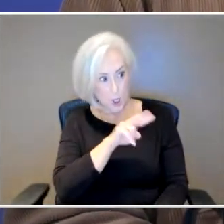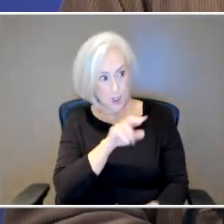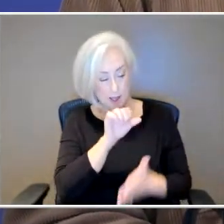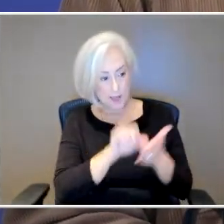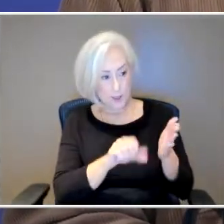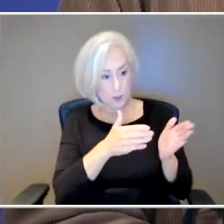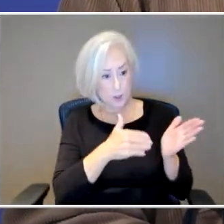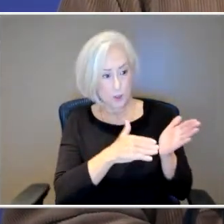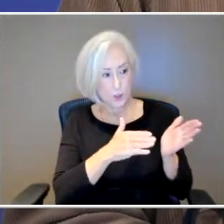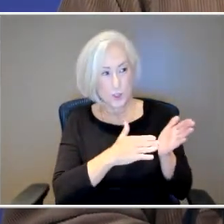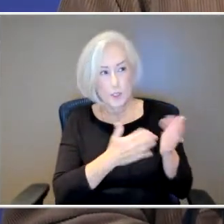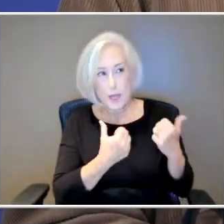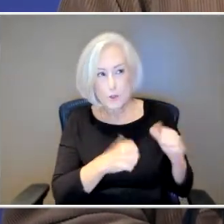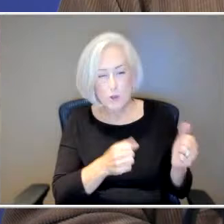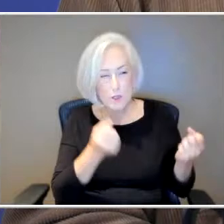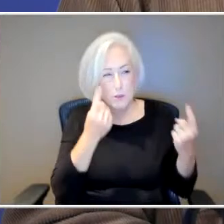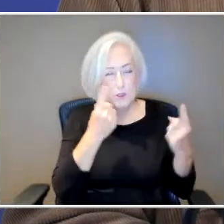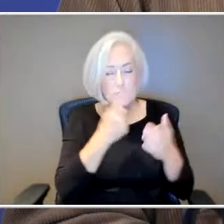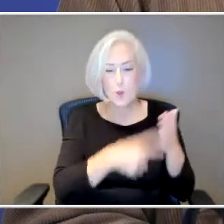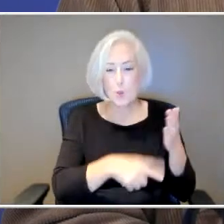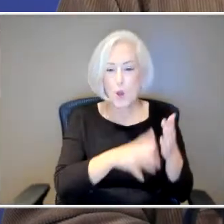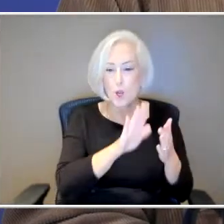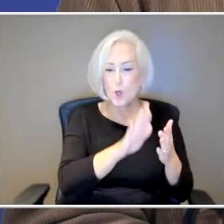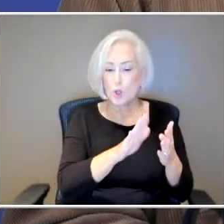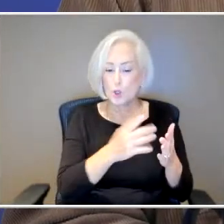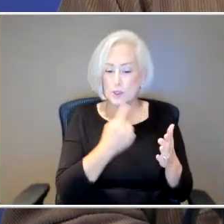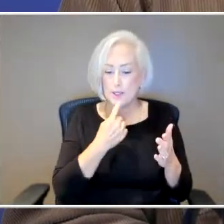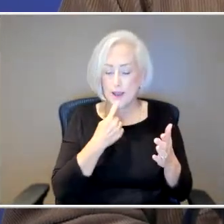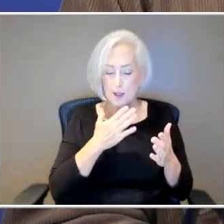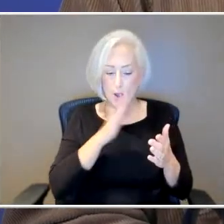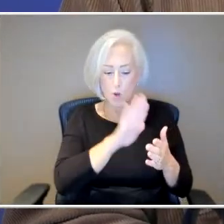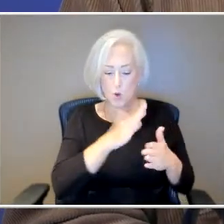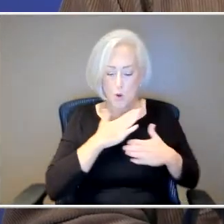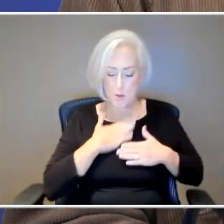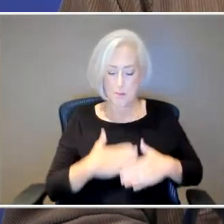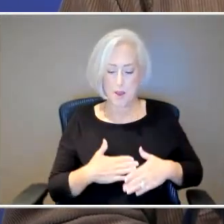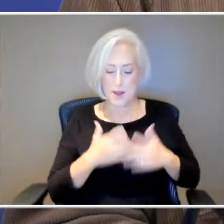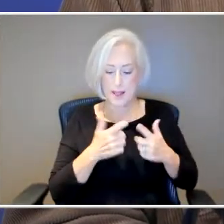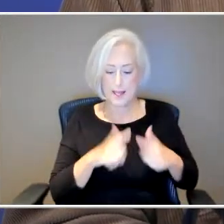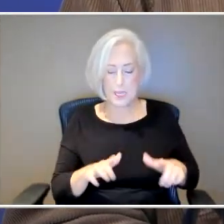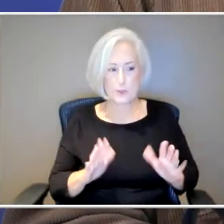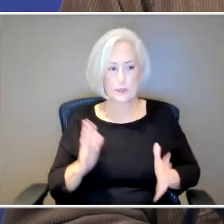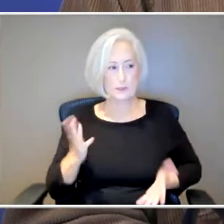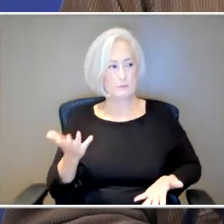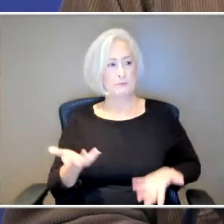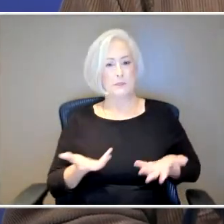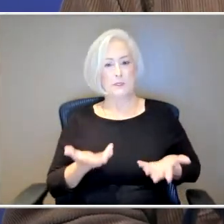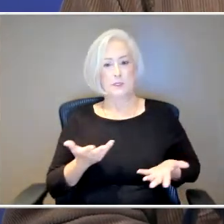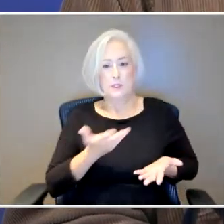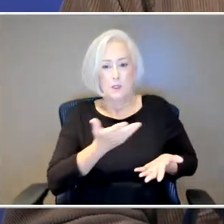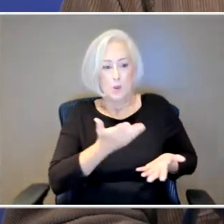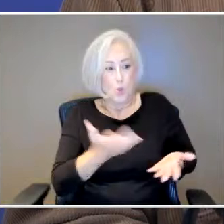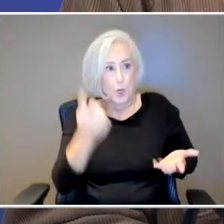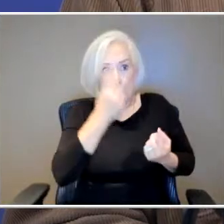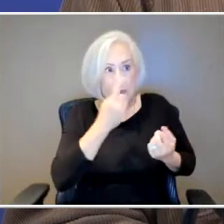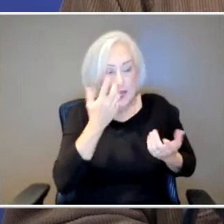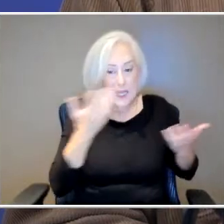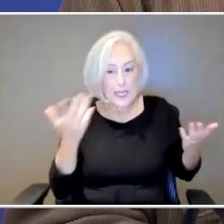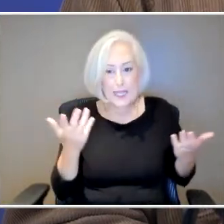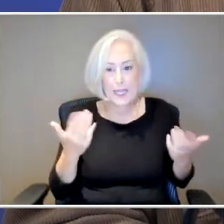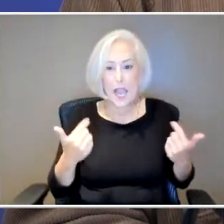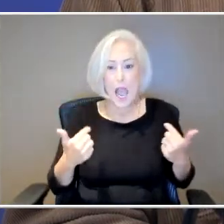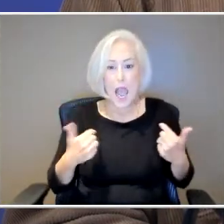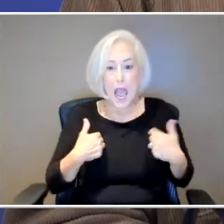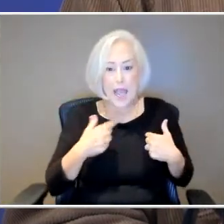to understand just her body language. And I said, what are you thinking? Because I need to